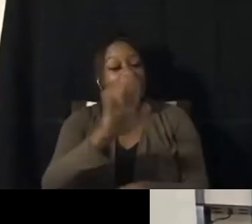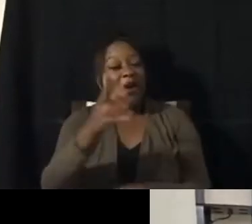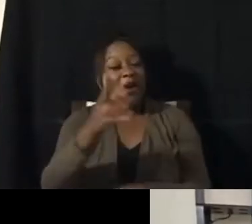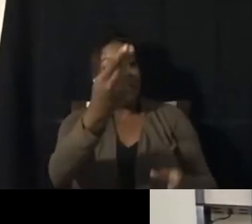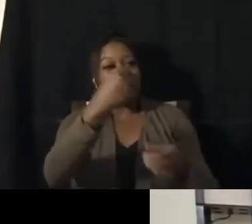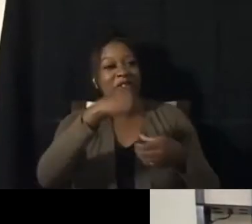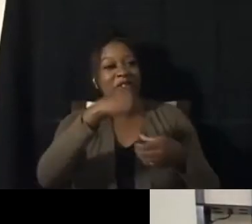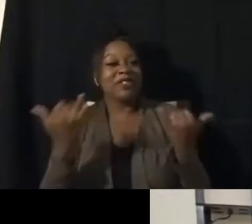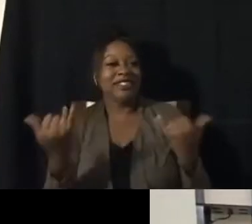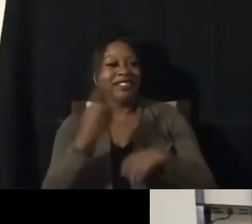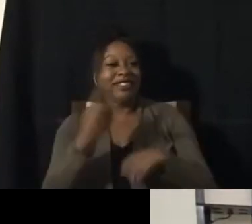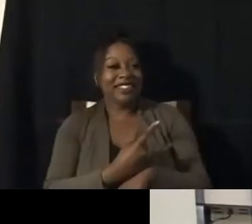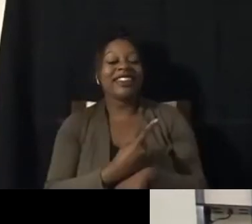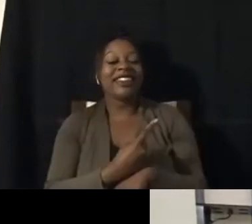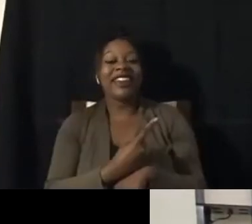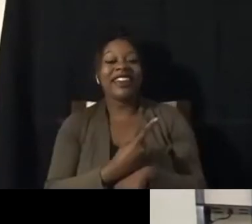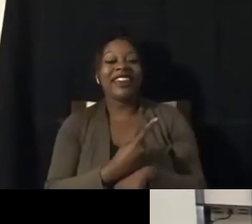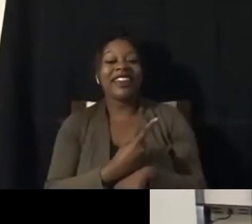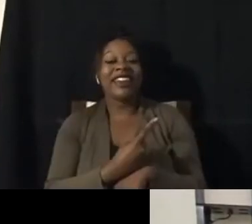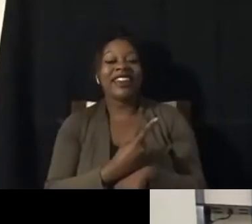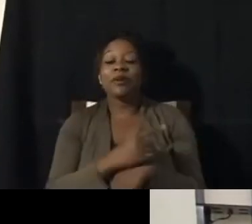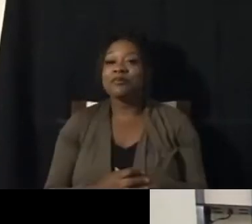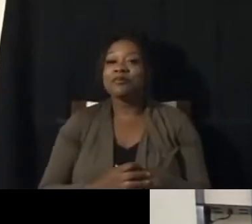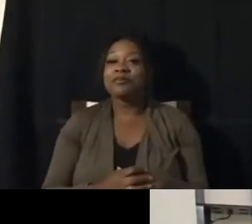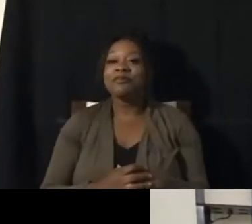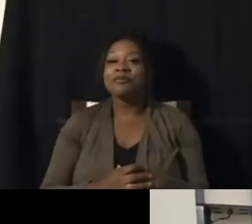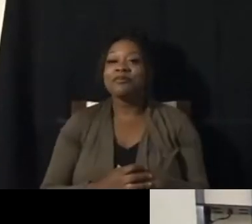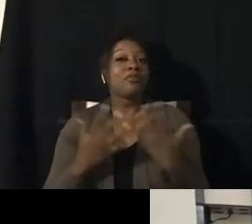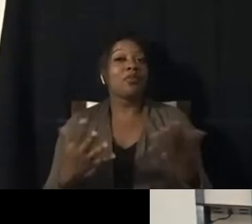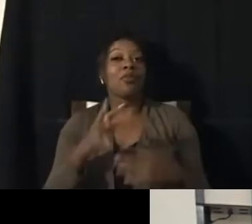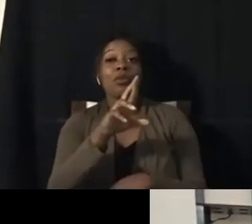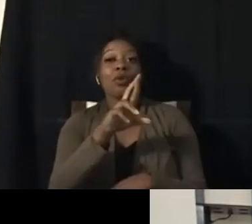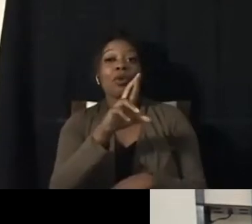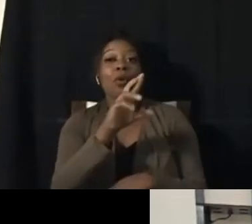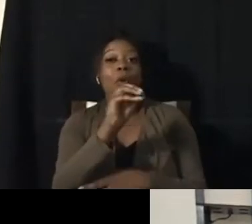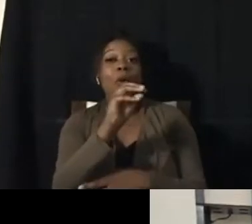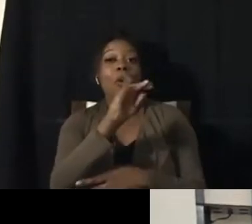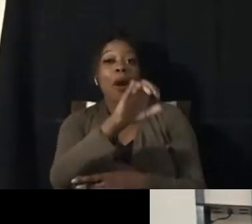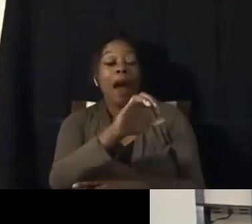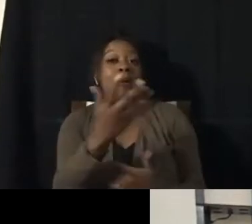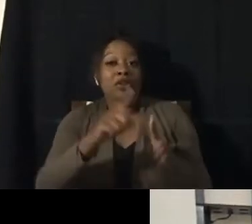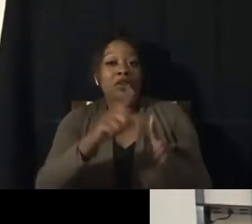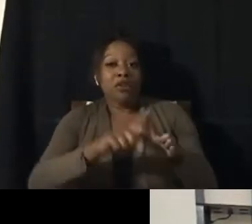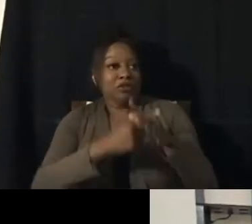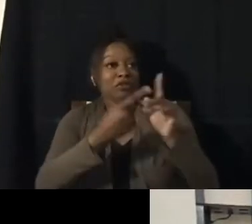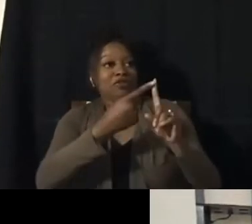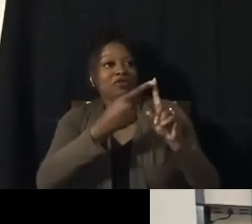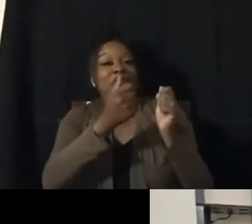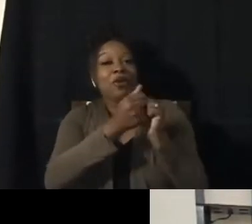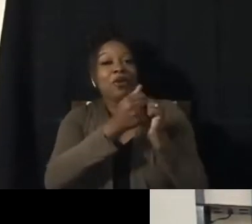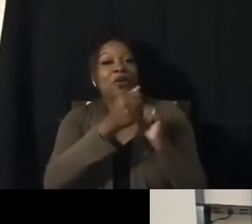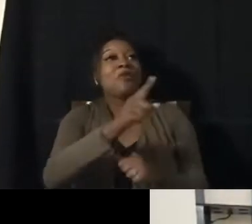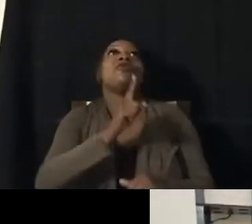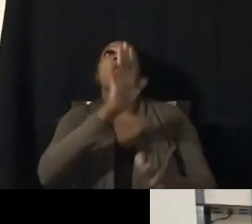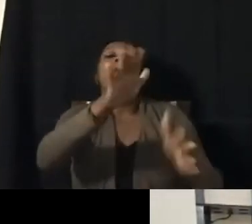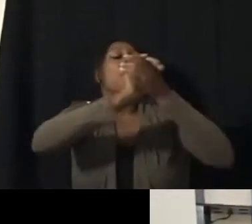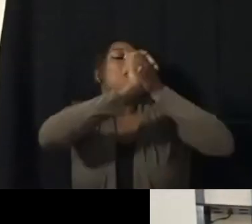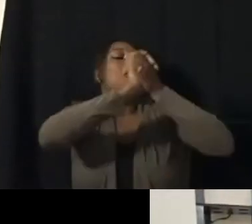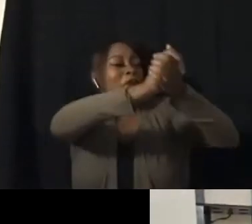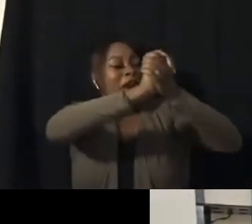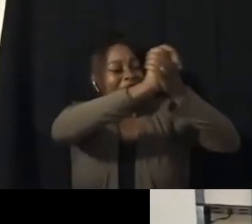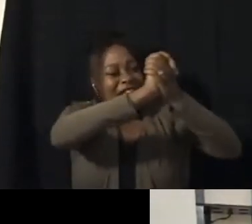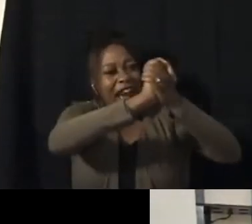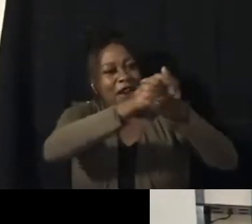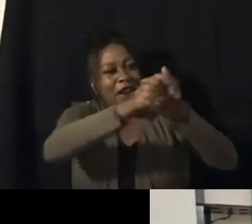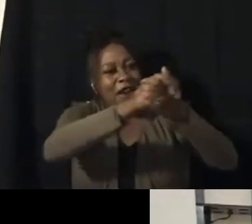today. Ramy, I am going to start with you. First, huge congratulations to you on your Emmy